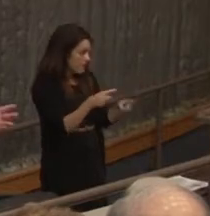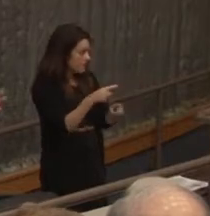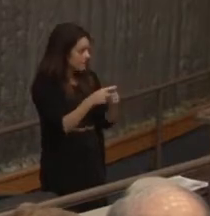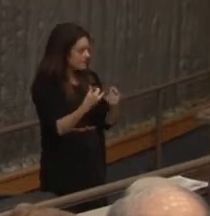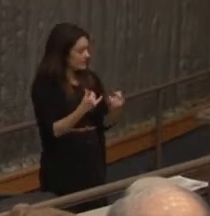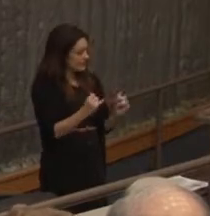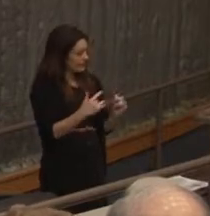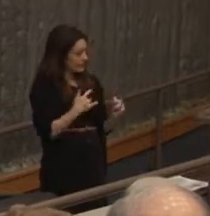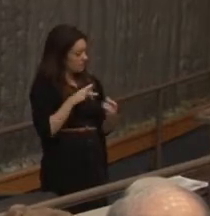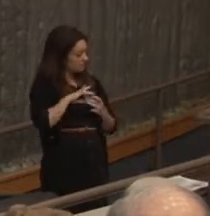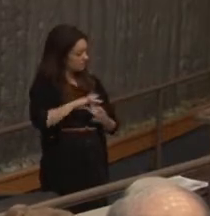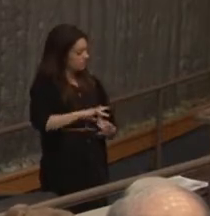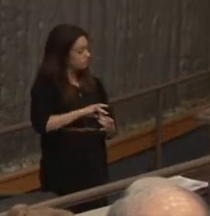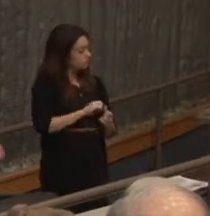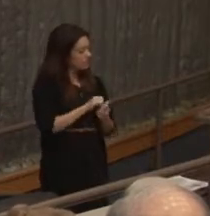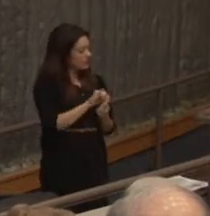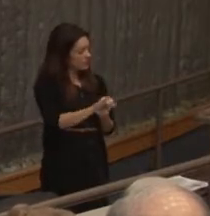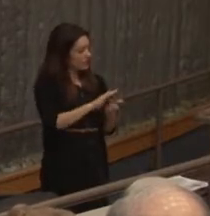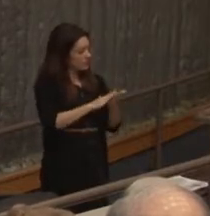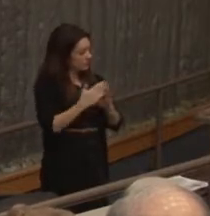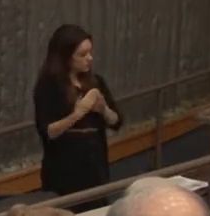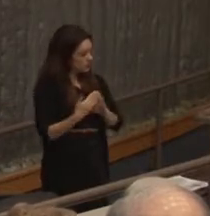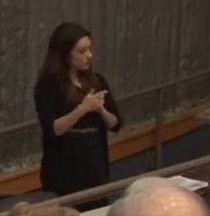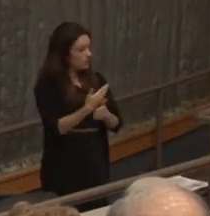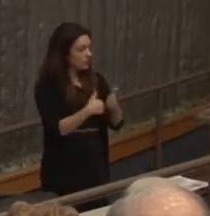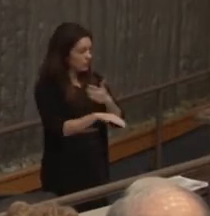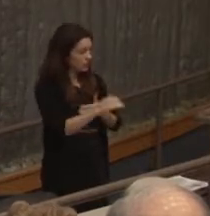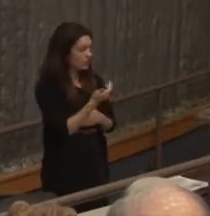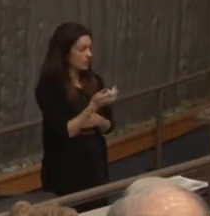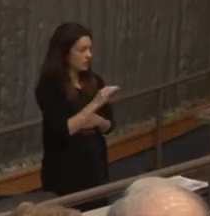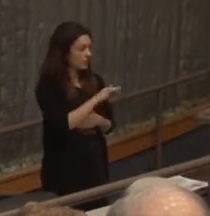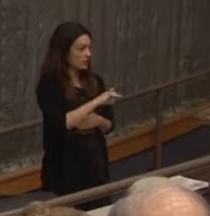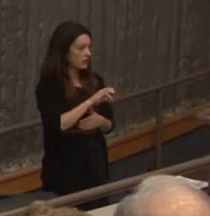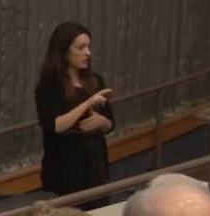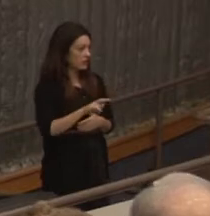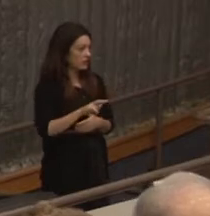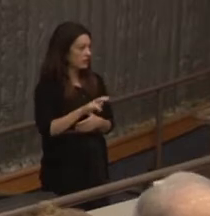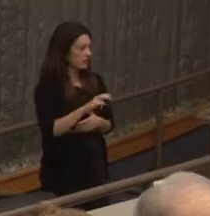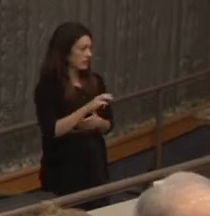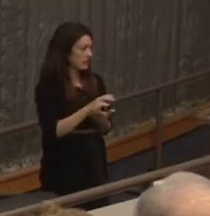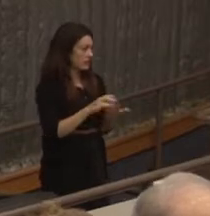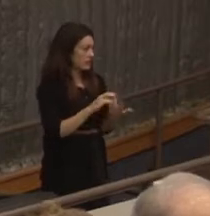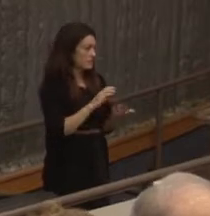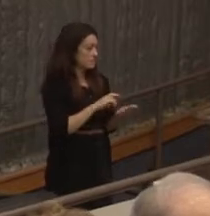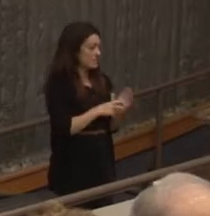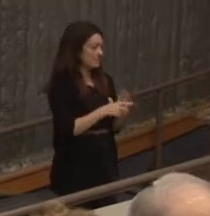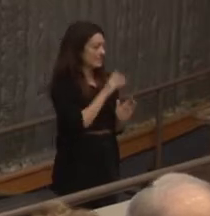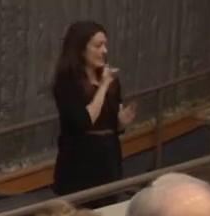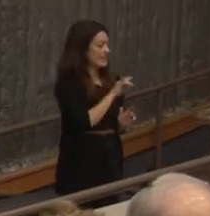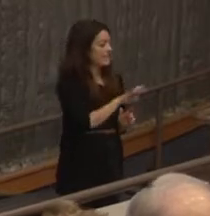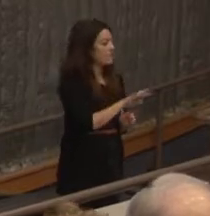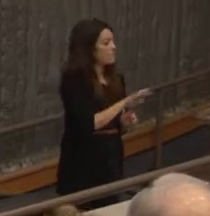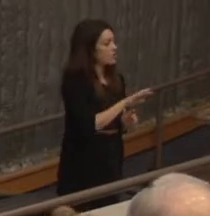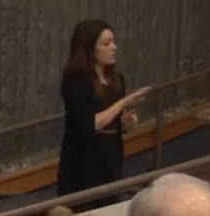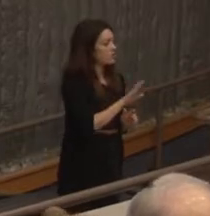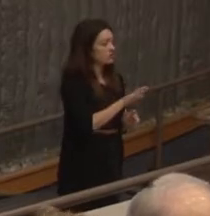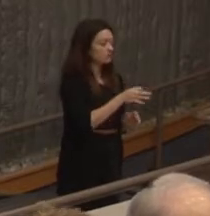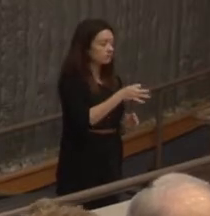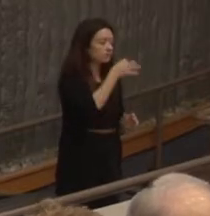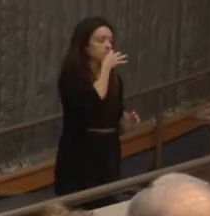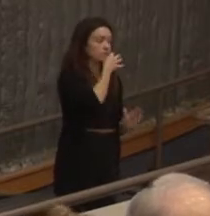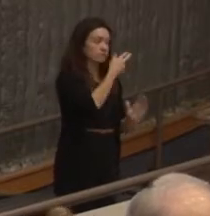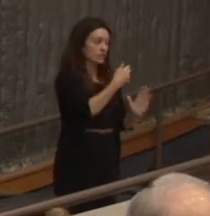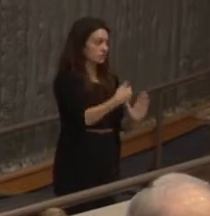He was born in 1933, and last August that would make him 84. He's a prodigiously prolific painter. He